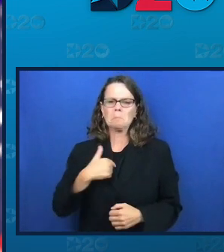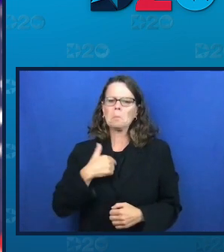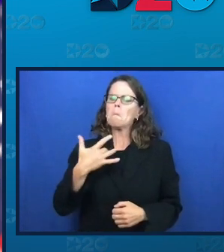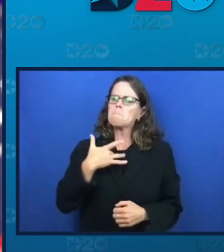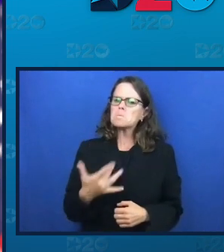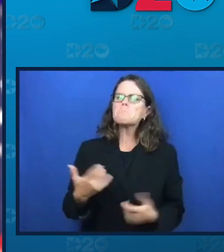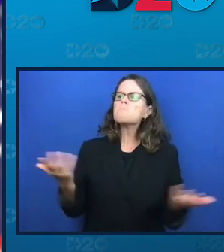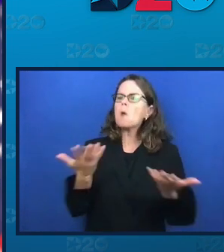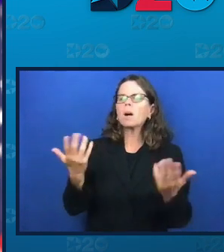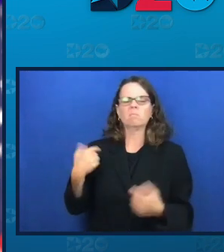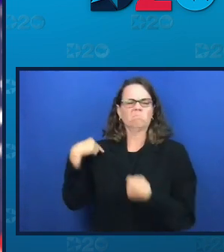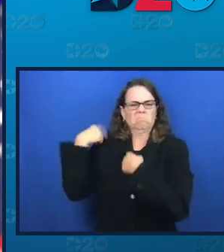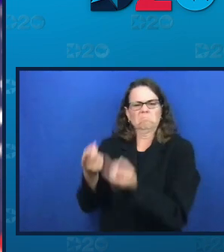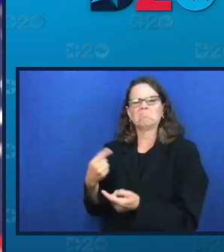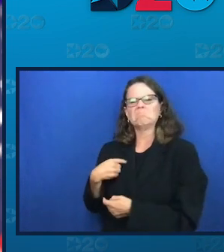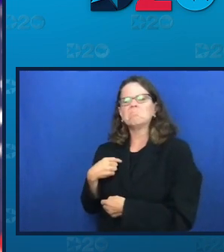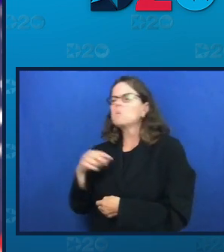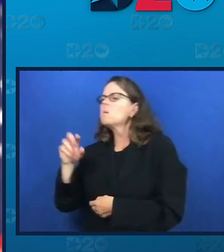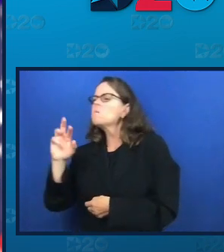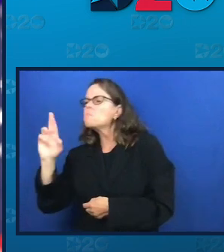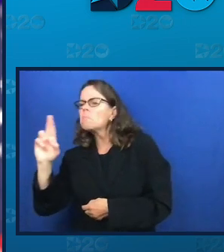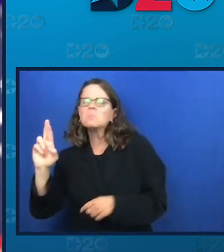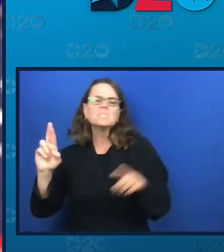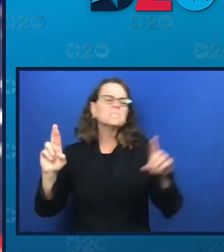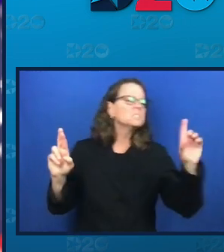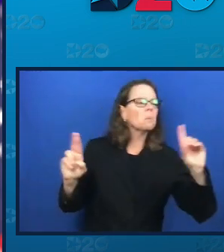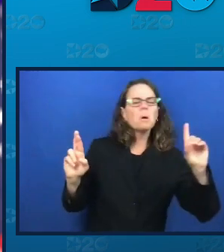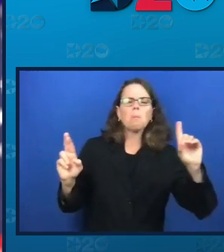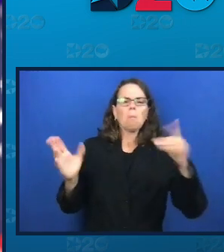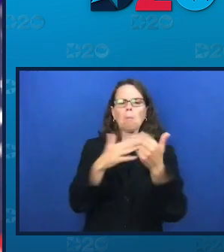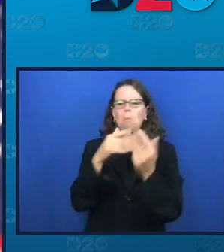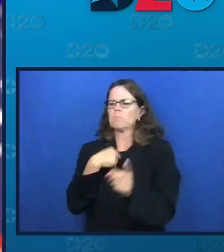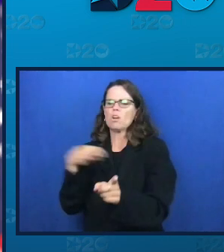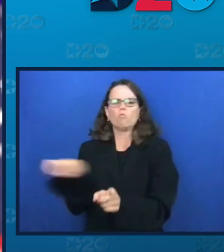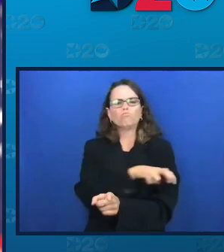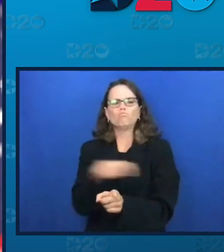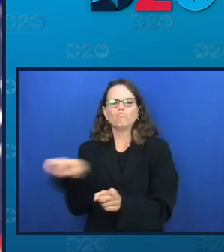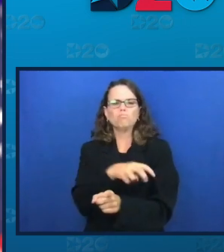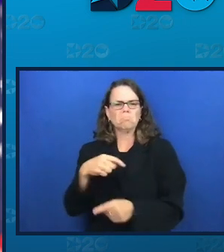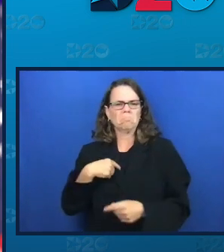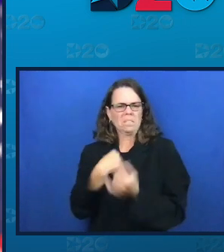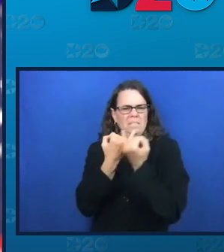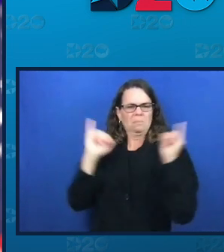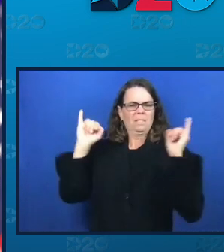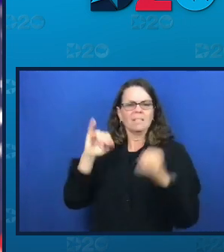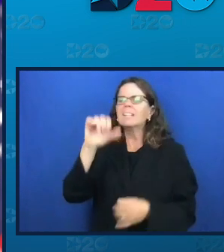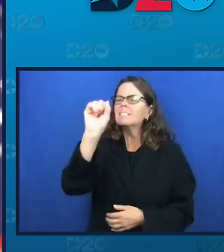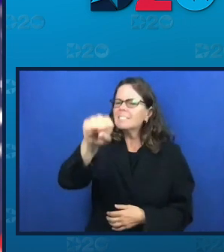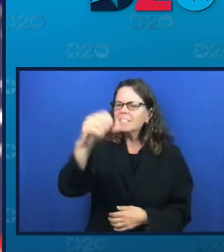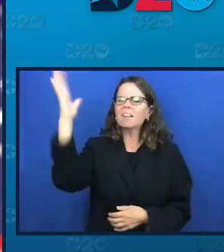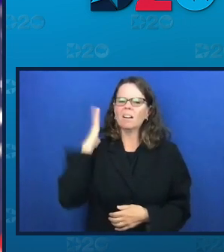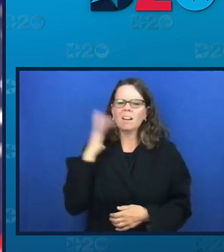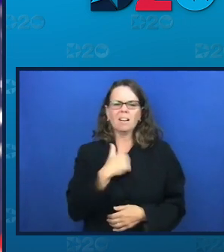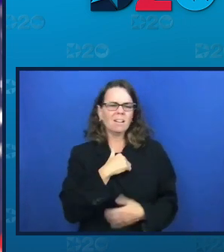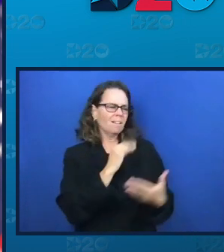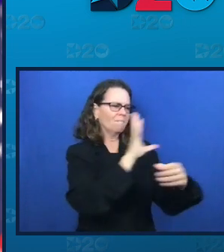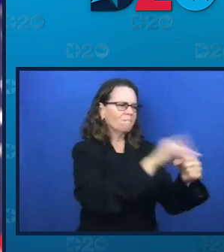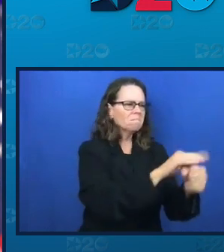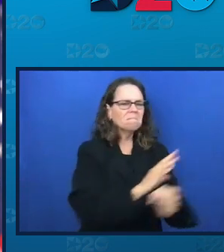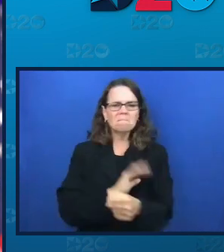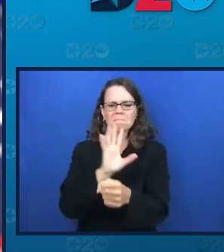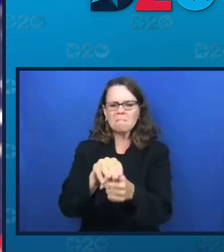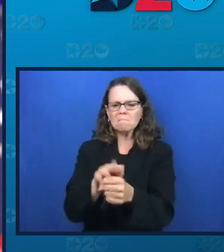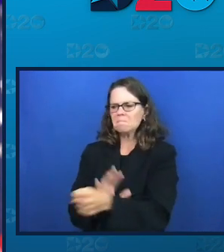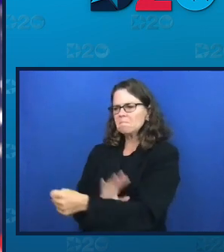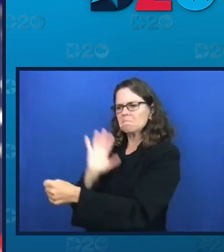independents. Hell, I've actually been a Democrat, Republican, and independent. It's all about people.